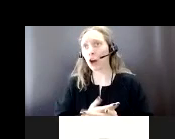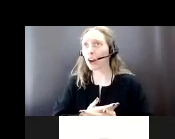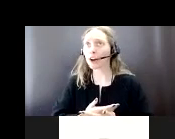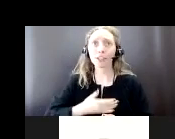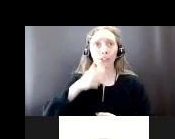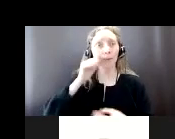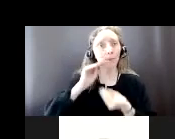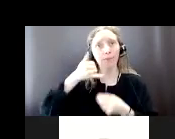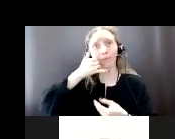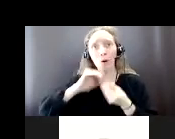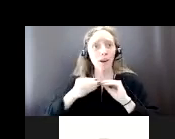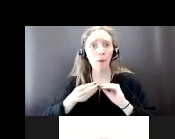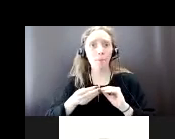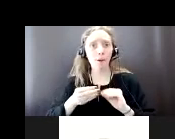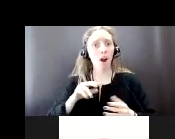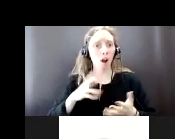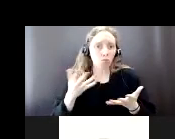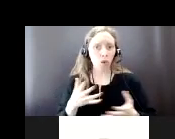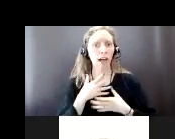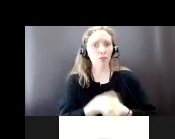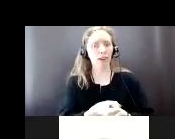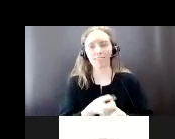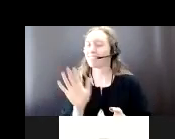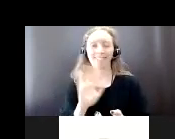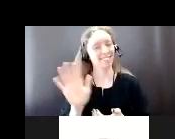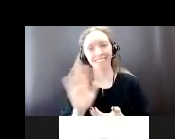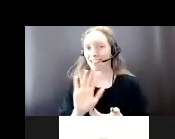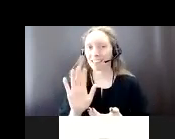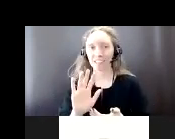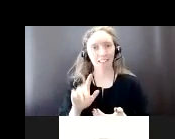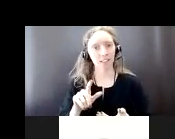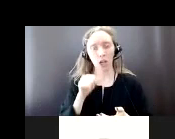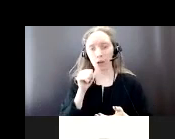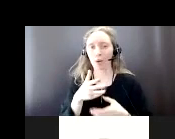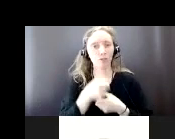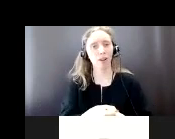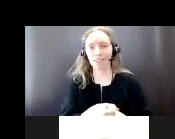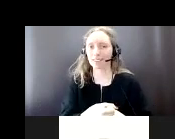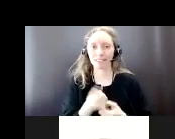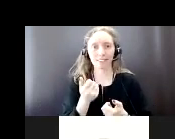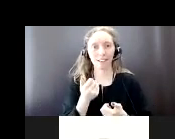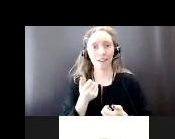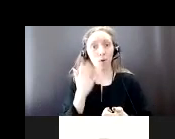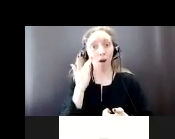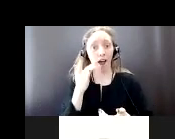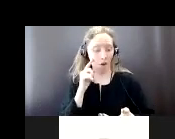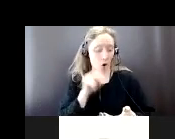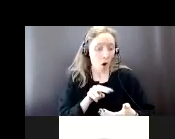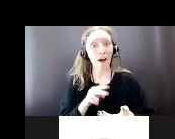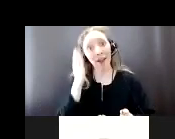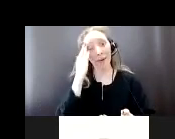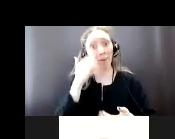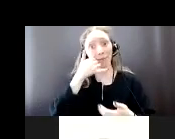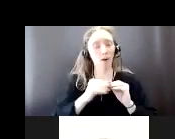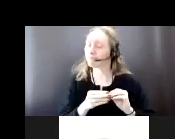to, you know, let the person know that you're going to call them back, and if they're claiming to be your financial institution or a government agency, call them